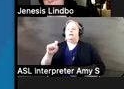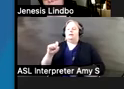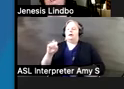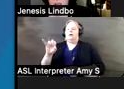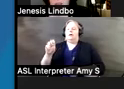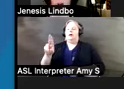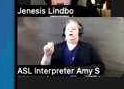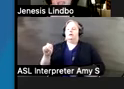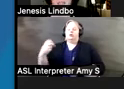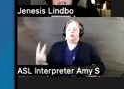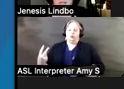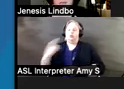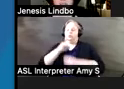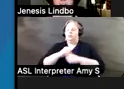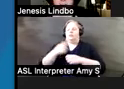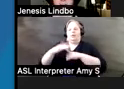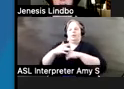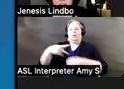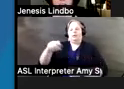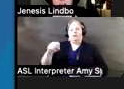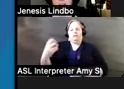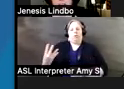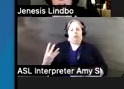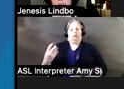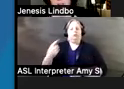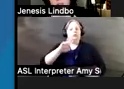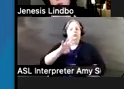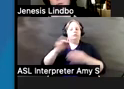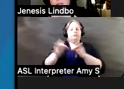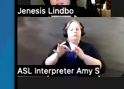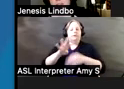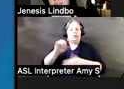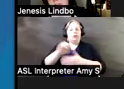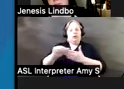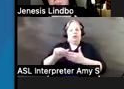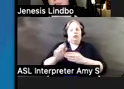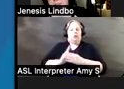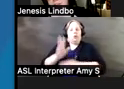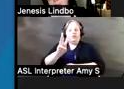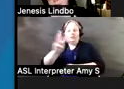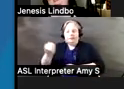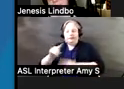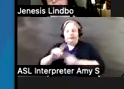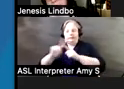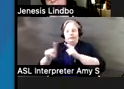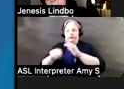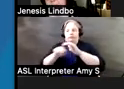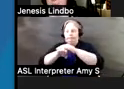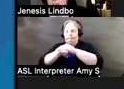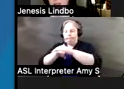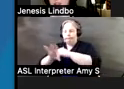4. The cost is $40 and it features over 60 different accessibility